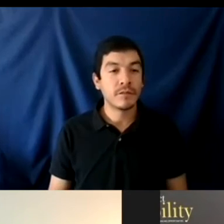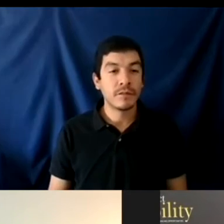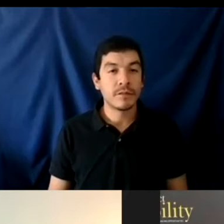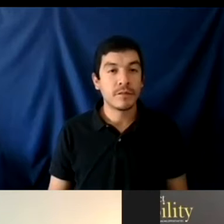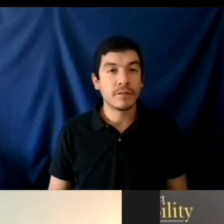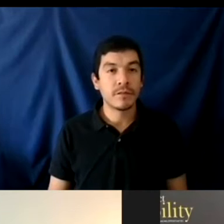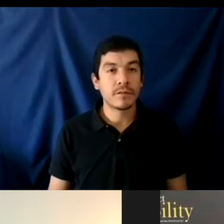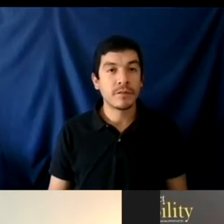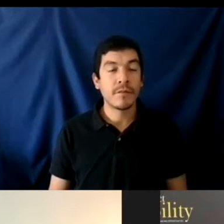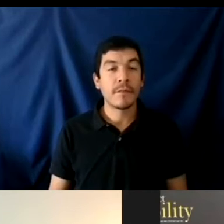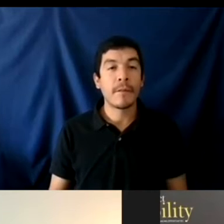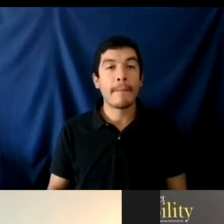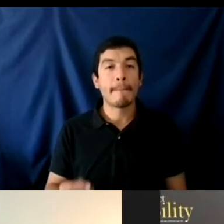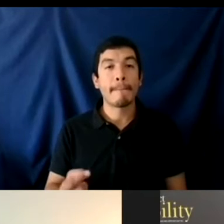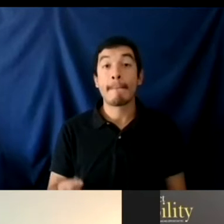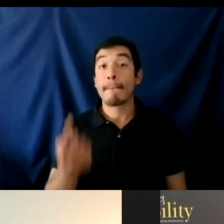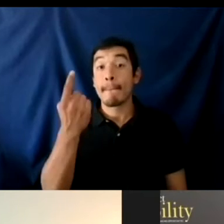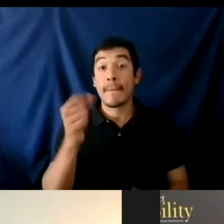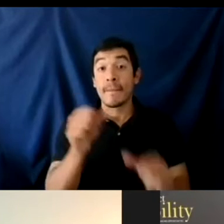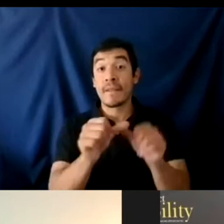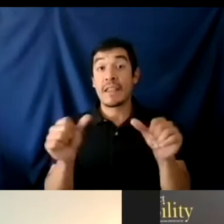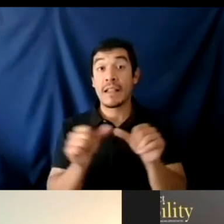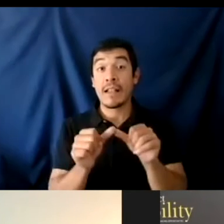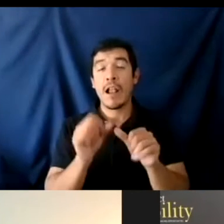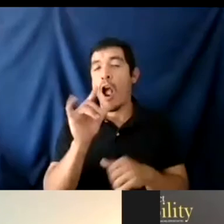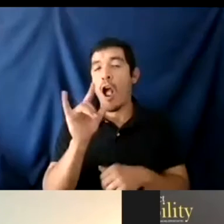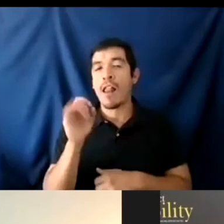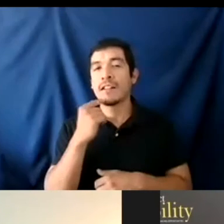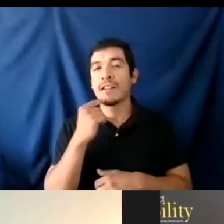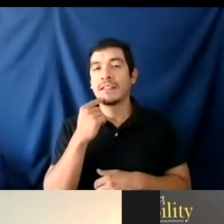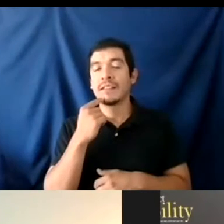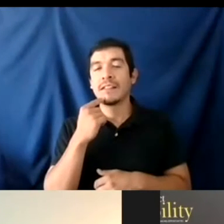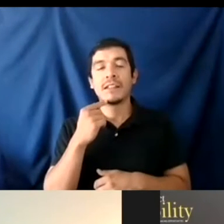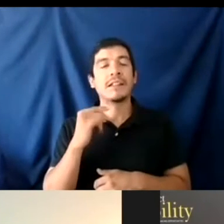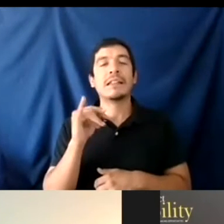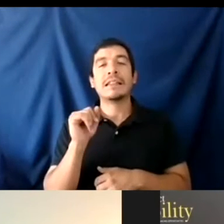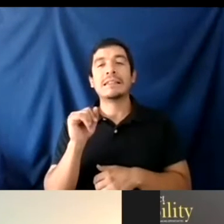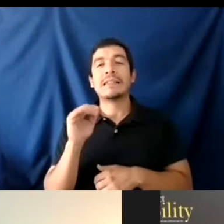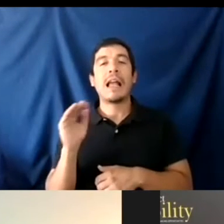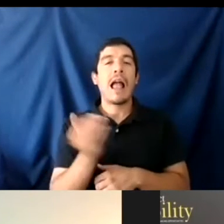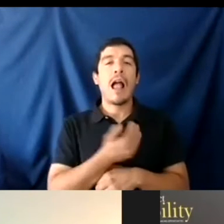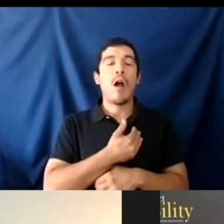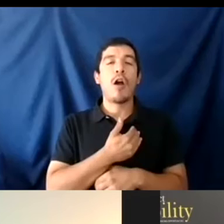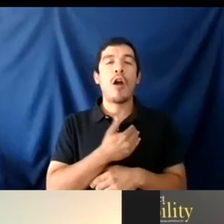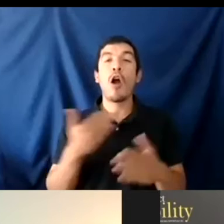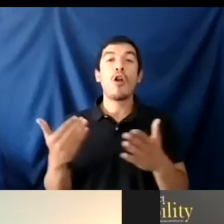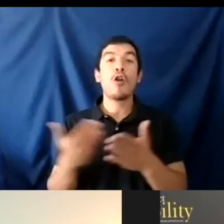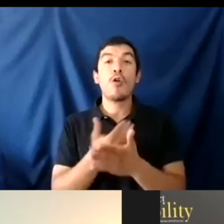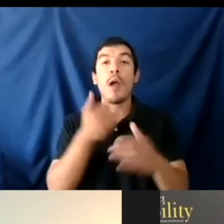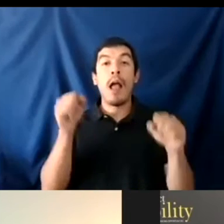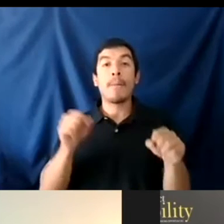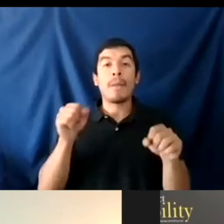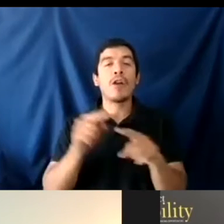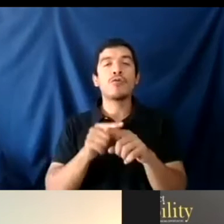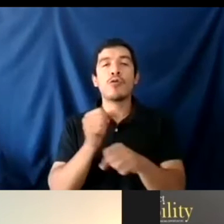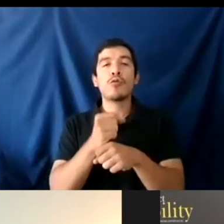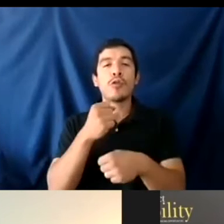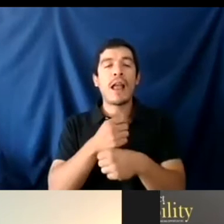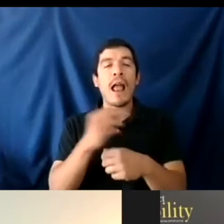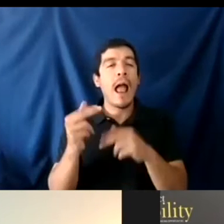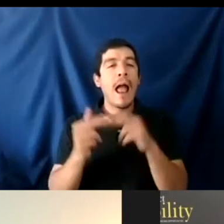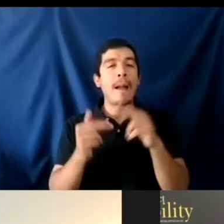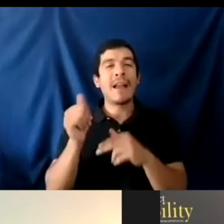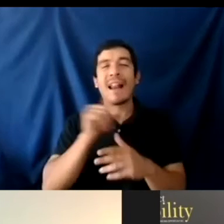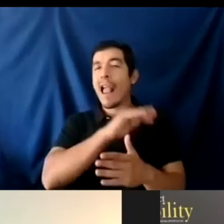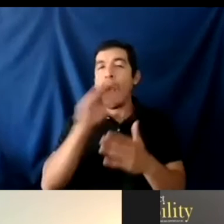Well, one area to jump in entails our enhanced ability to create and build a